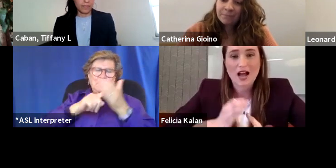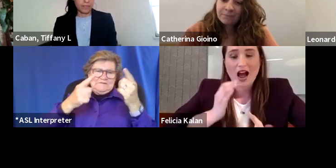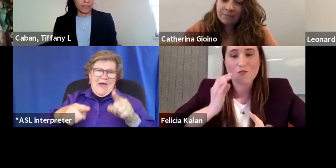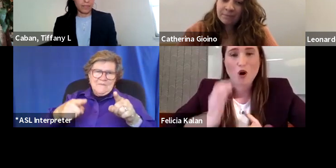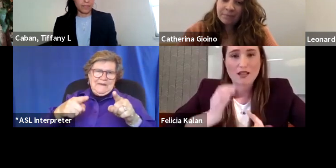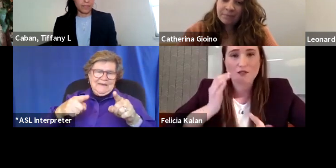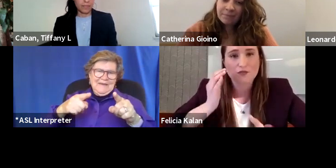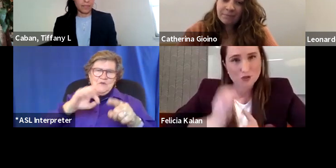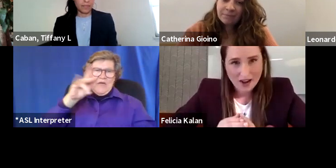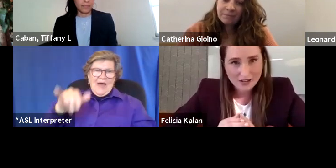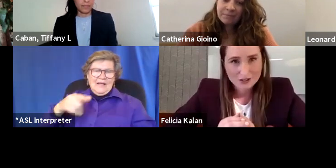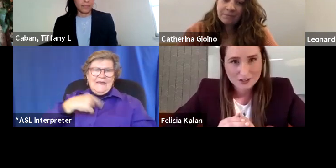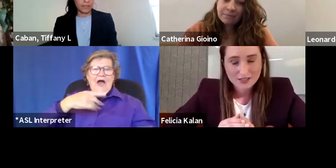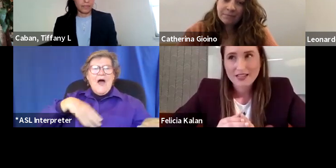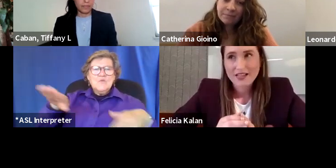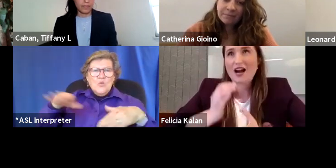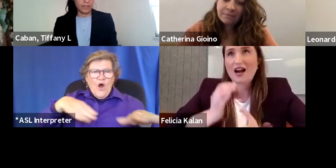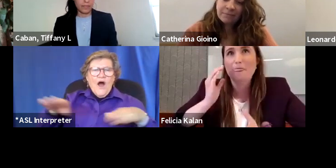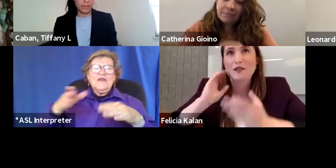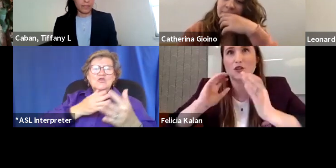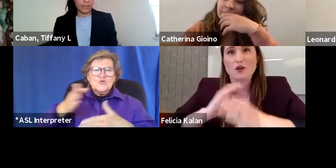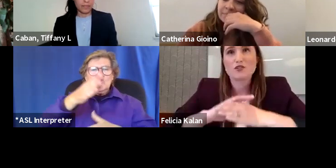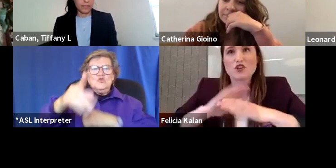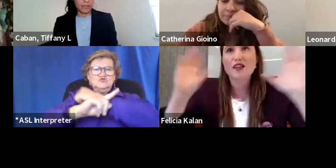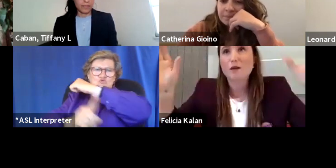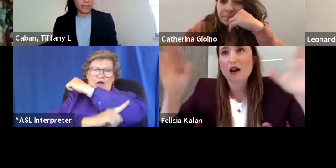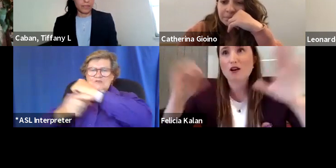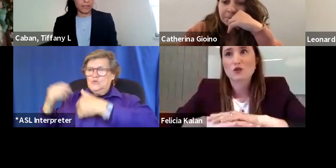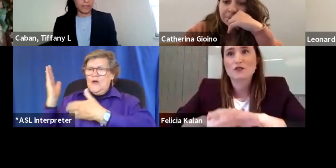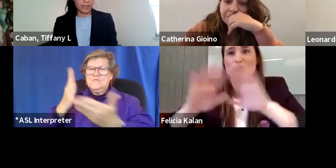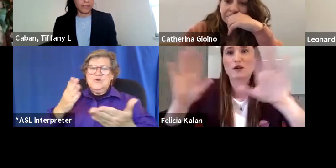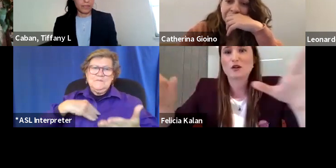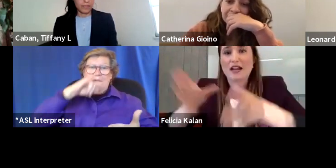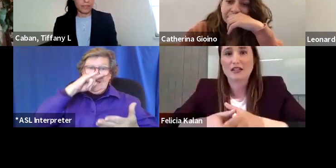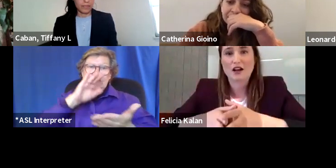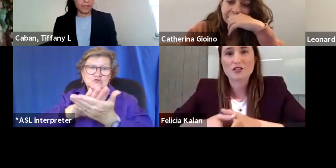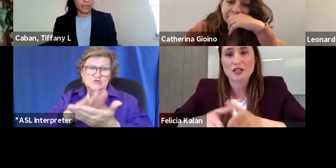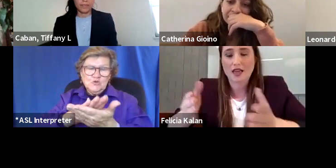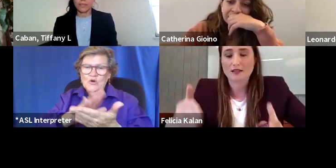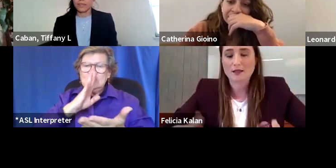school, I'm walking through trash. You know, talking about sort of cerebral